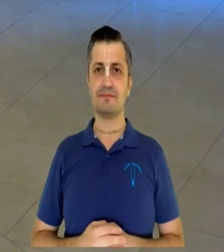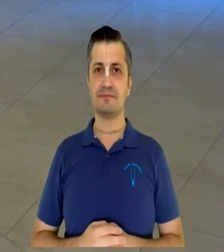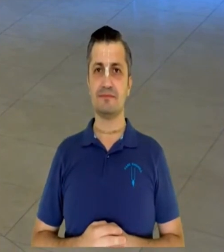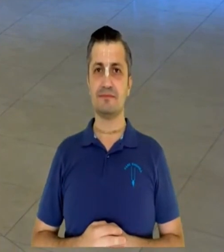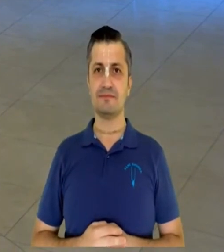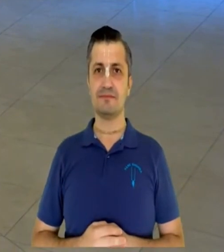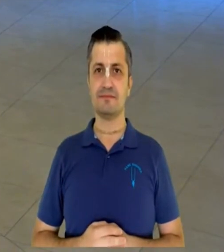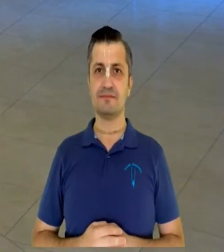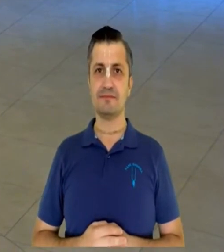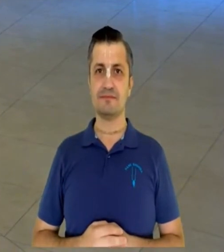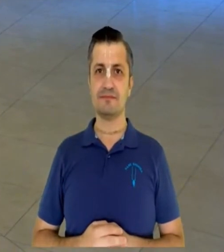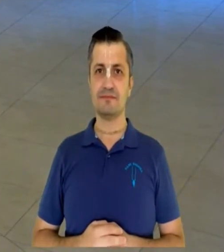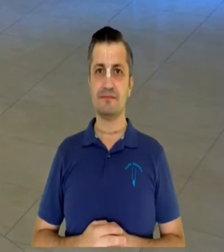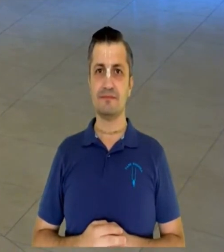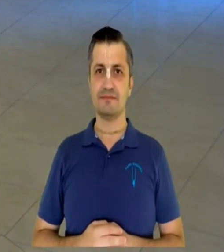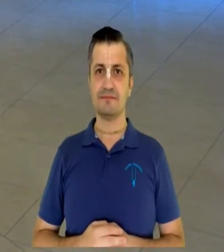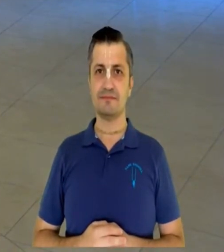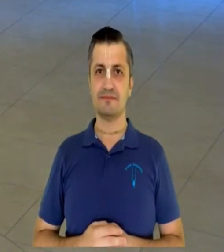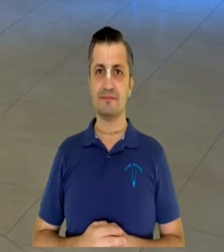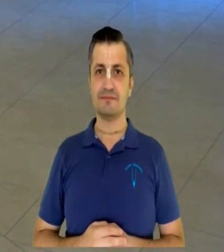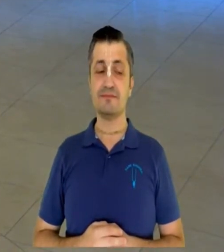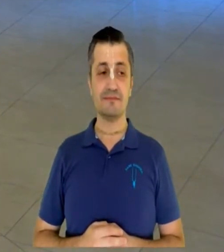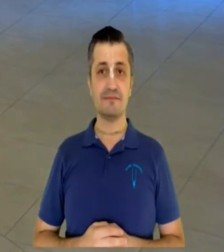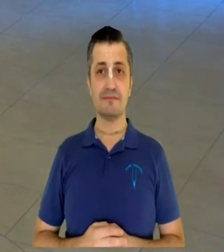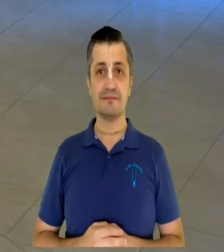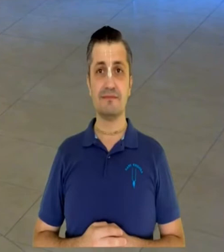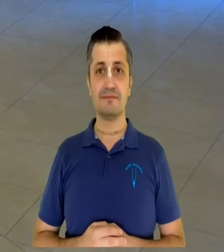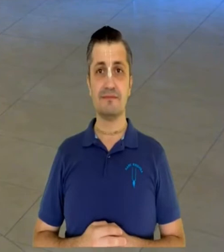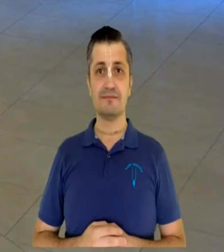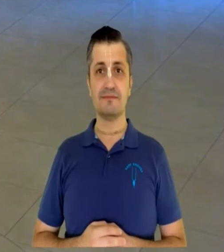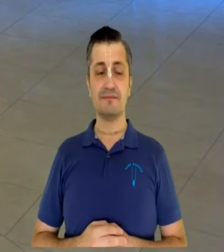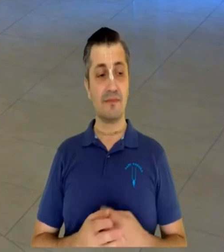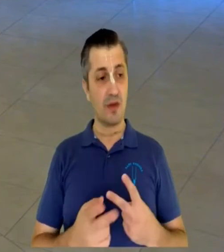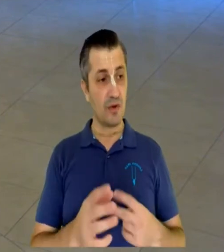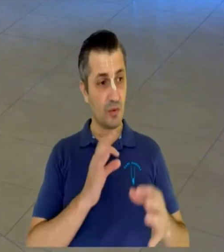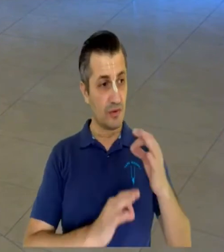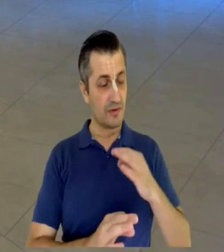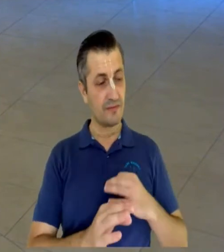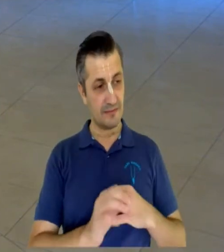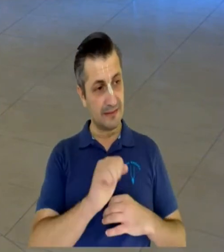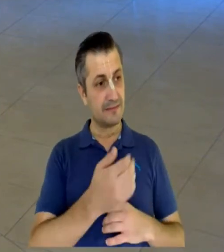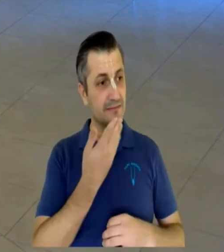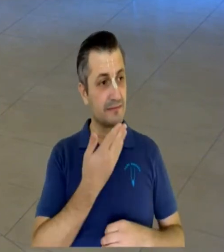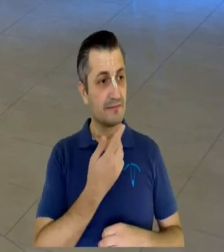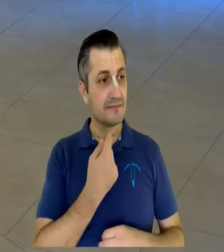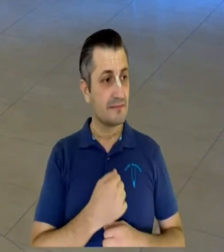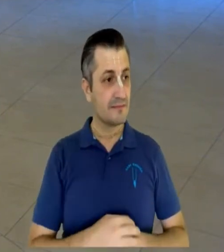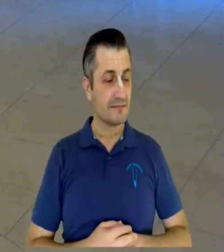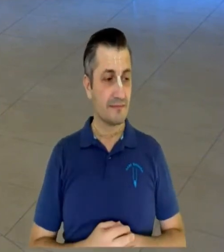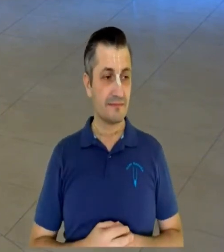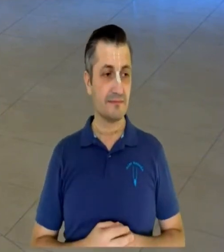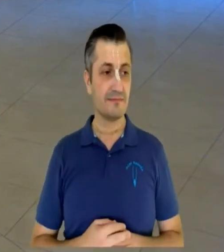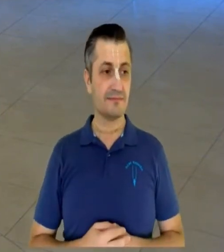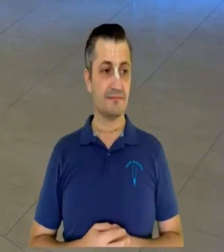world. Yes. I've heard something that Prabhupada said about how demigods are